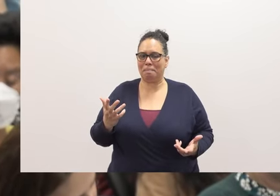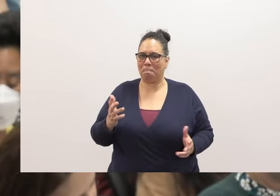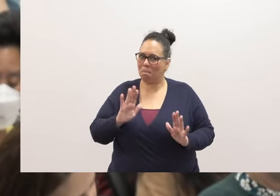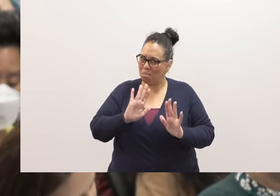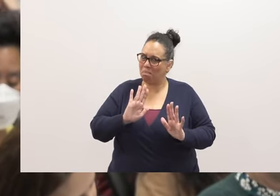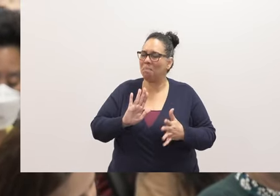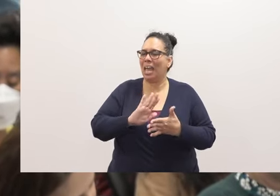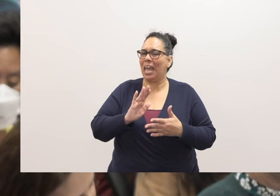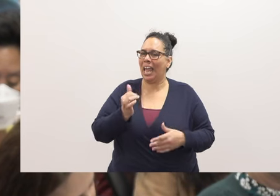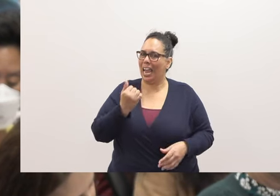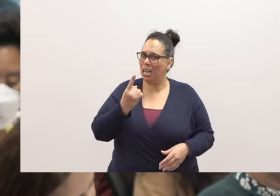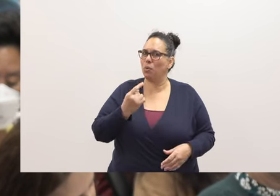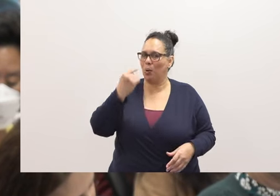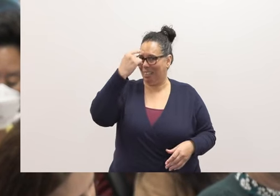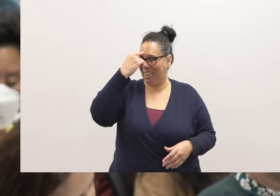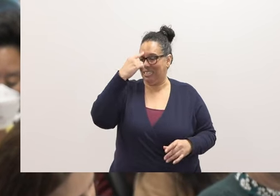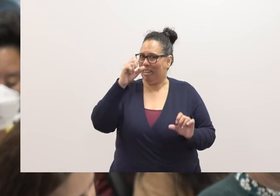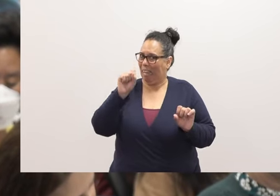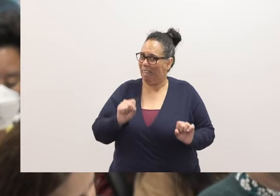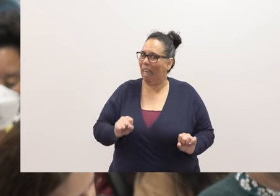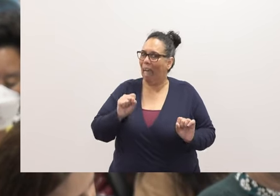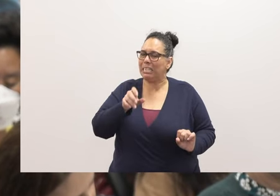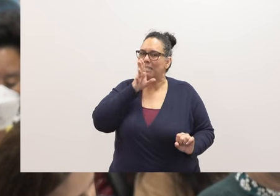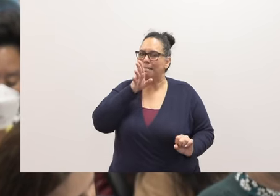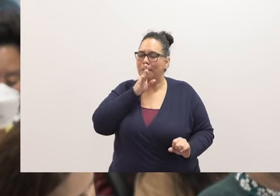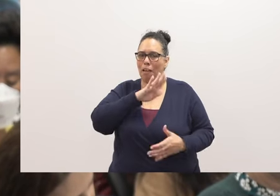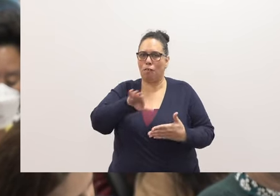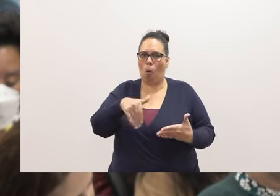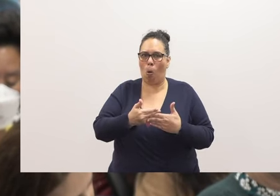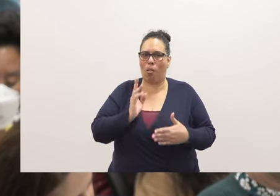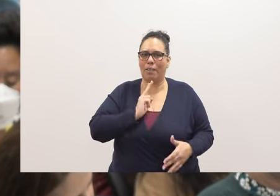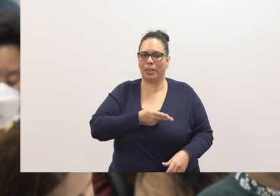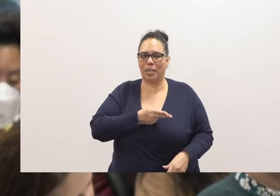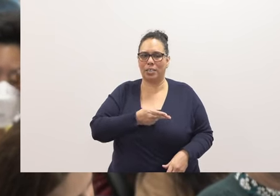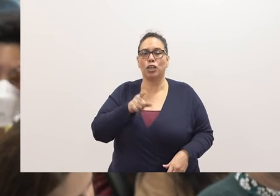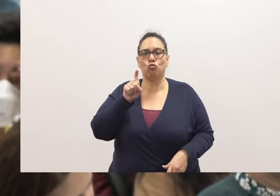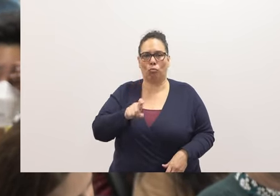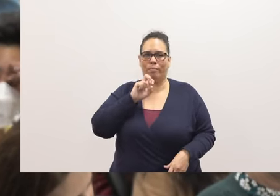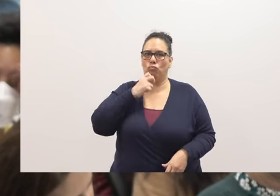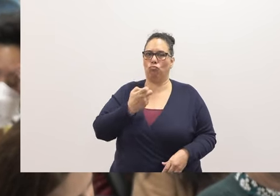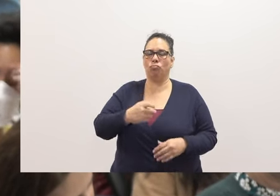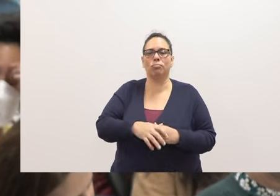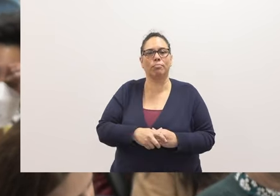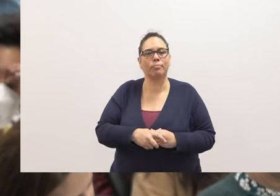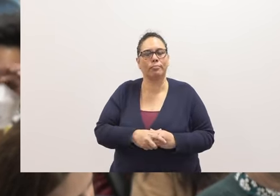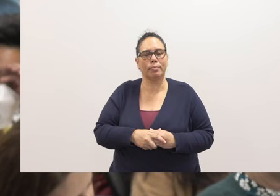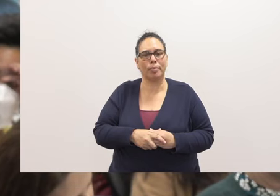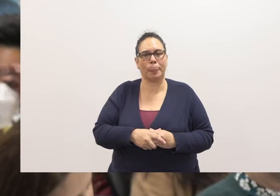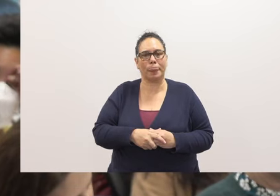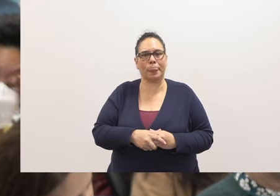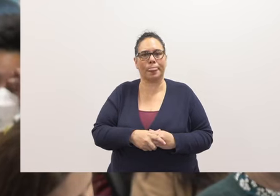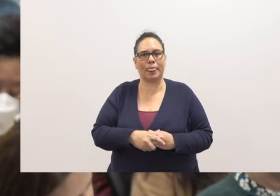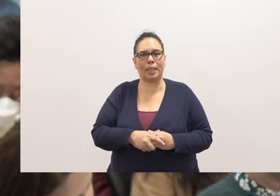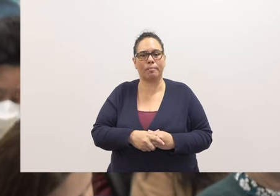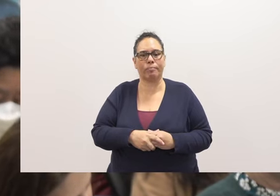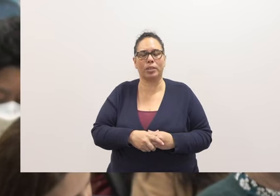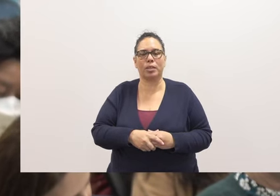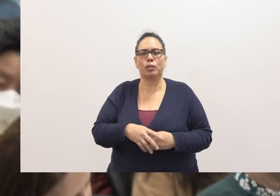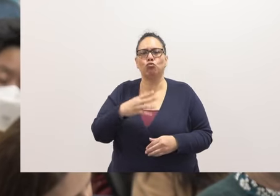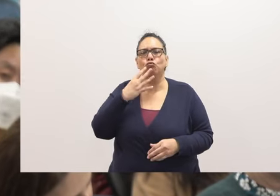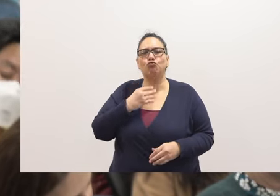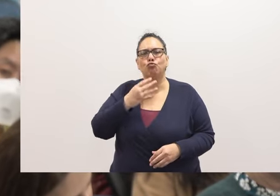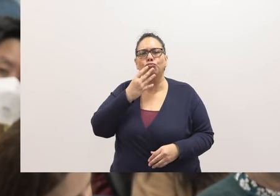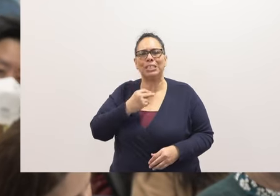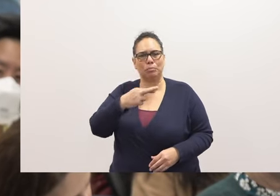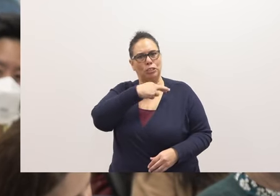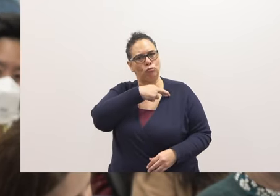nicely put to anyone who thinks that they can speak for all of us, you've got some nerve. Okay, Judaism